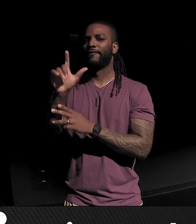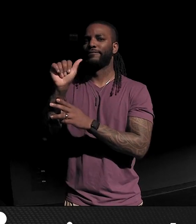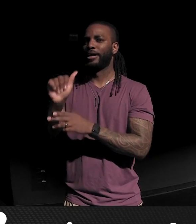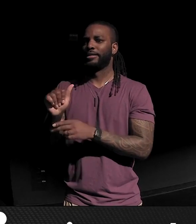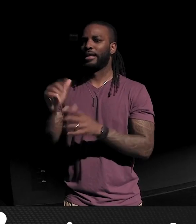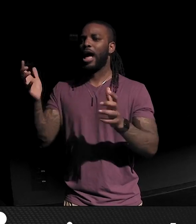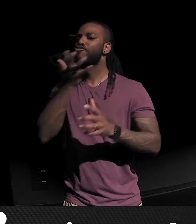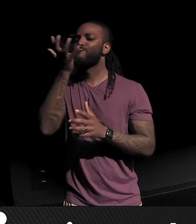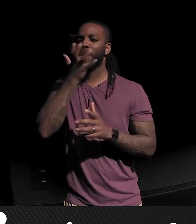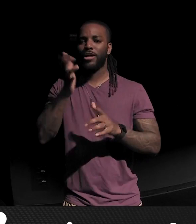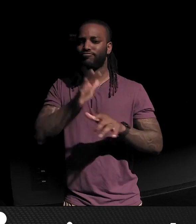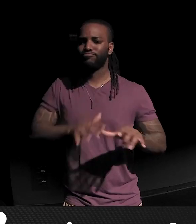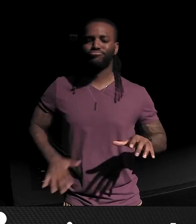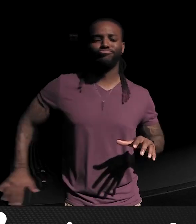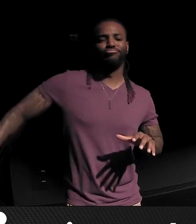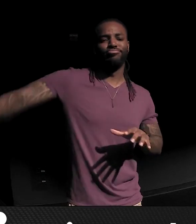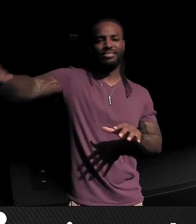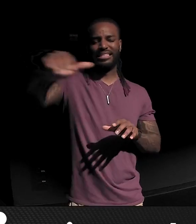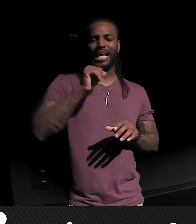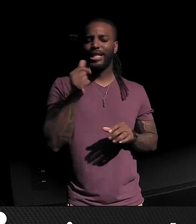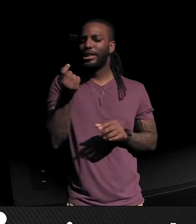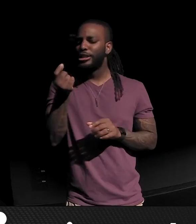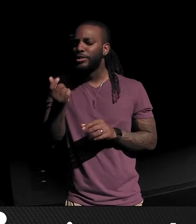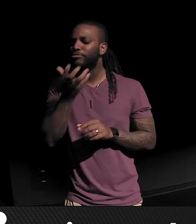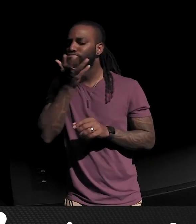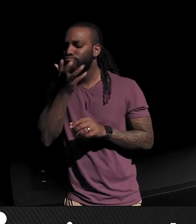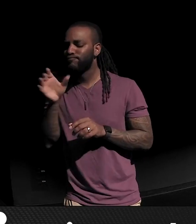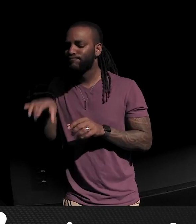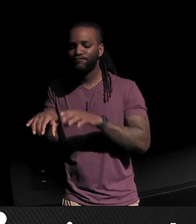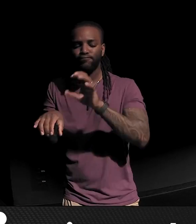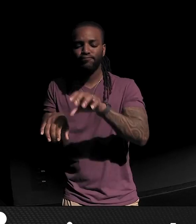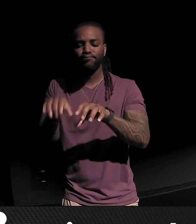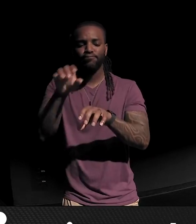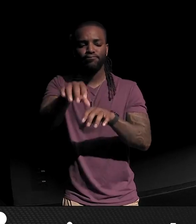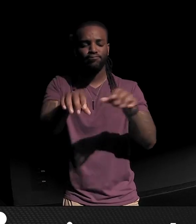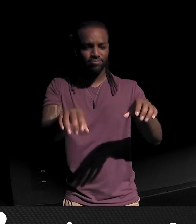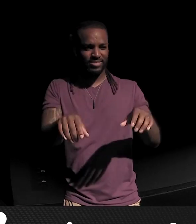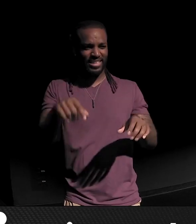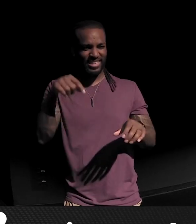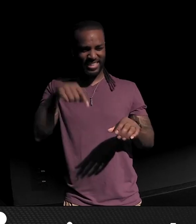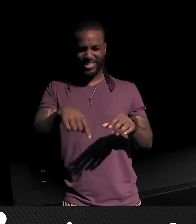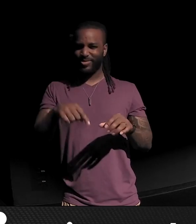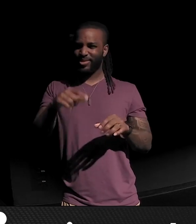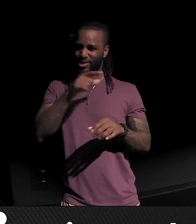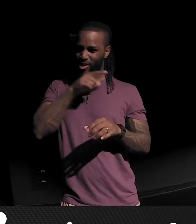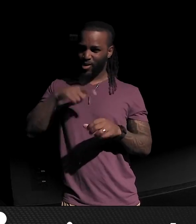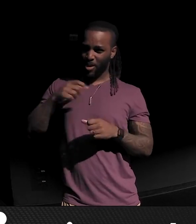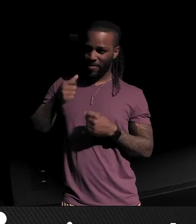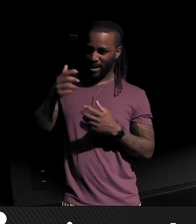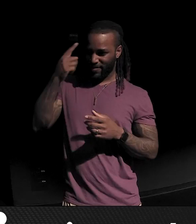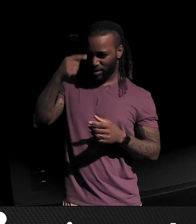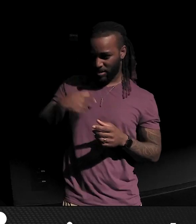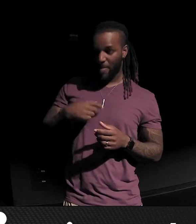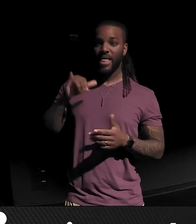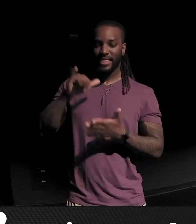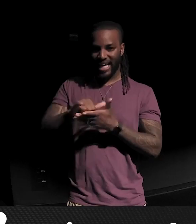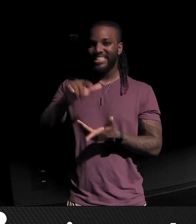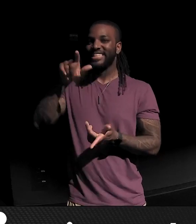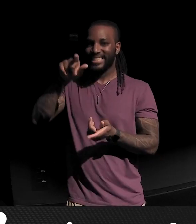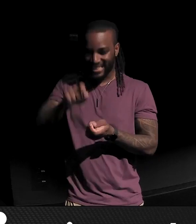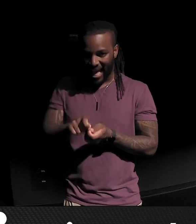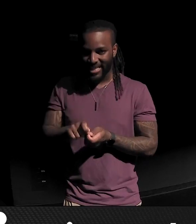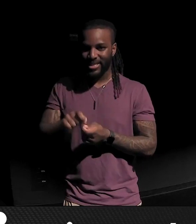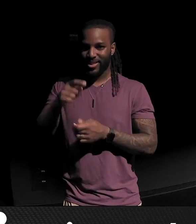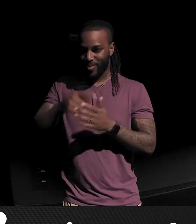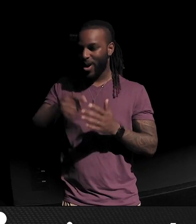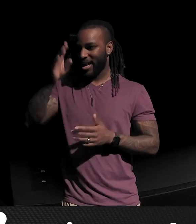a rock. Like, what do you mean this is what the Lord is providing for me as green pastures? But that scene is exactly the kind of scene David would have been in.